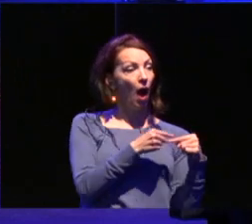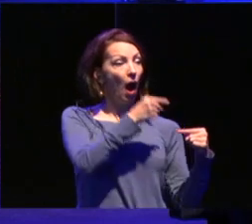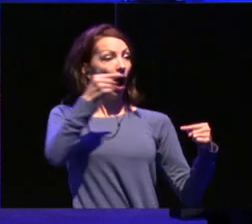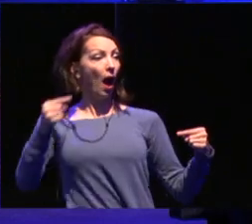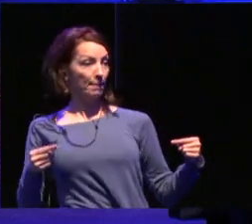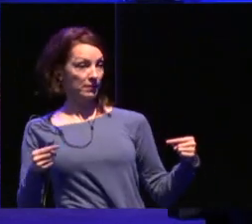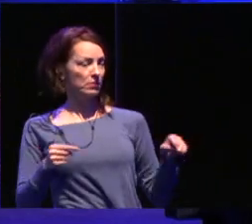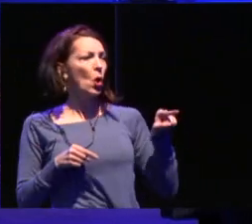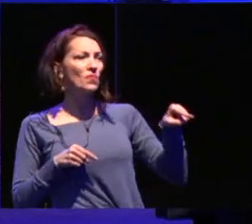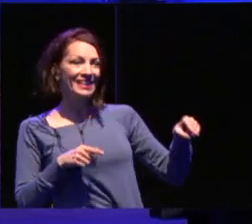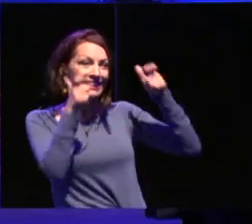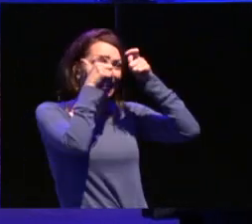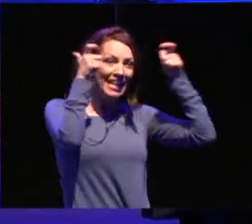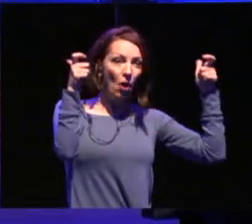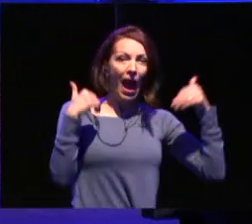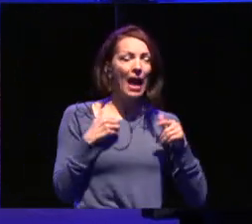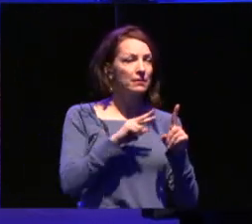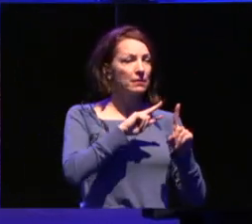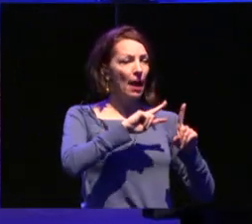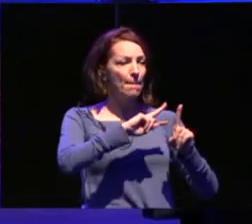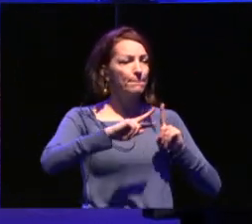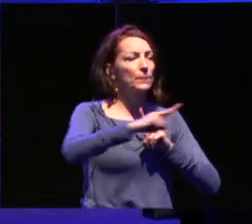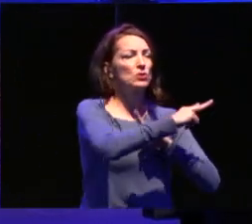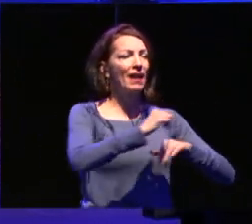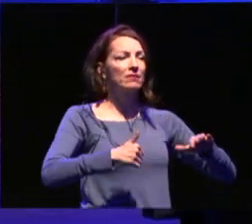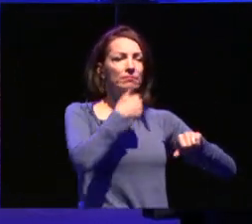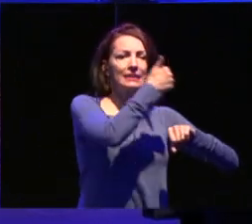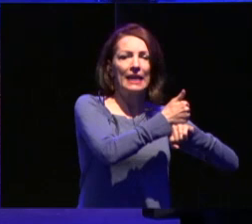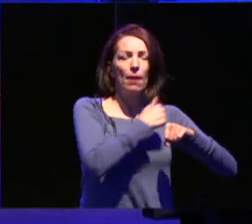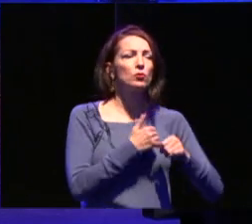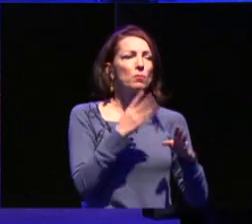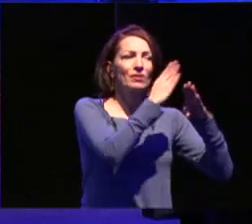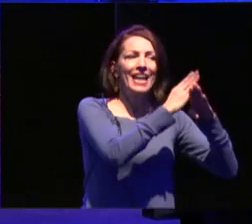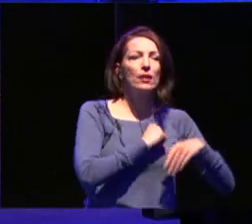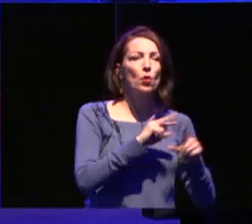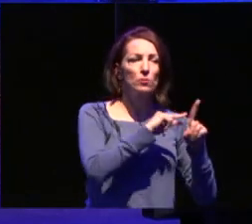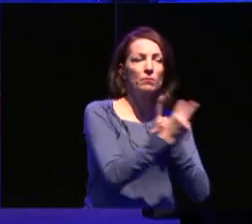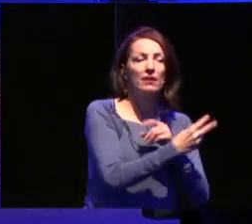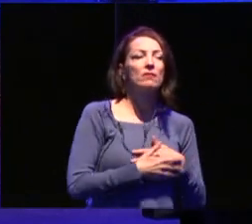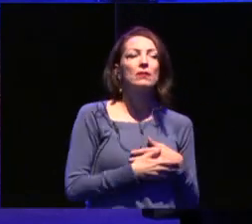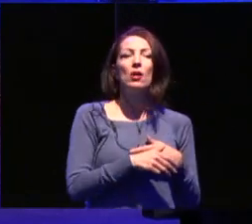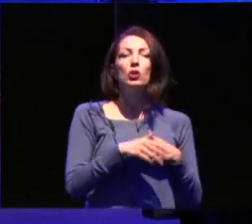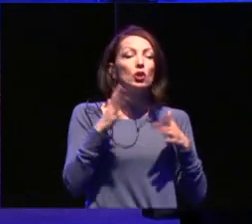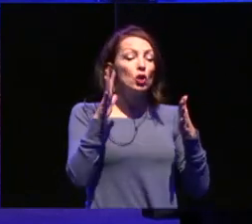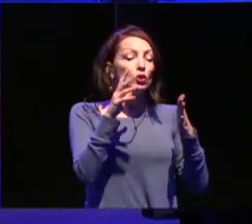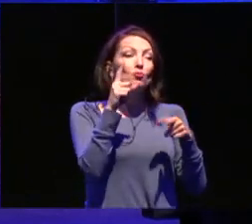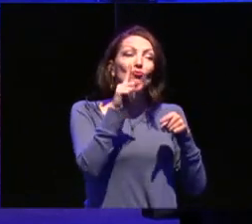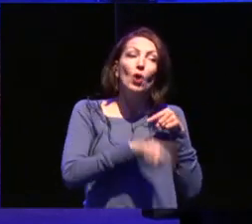And so it holds everything together in terms of positionality, trying to protect your present point of view. You don't get rid of the ego, but you stop identifying with